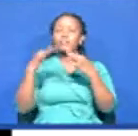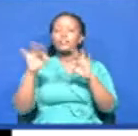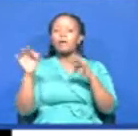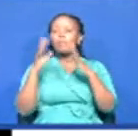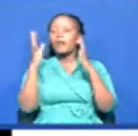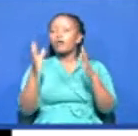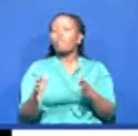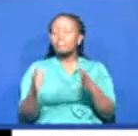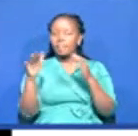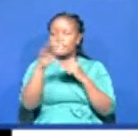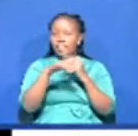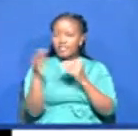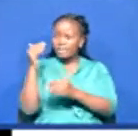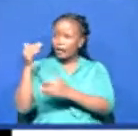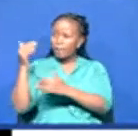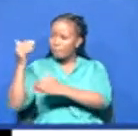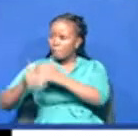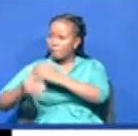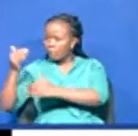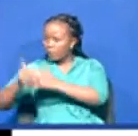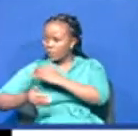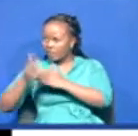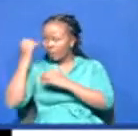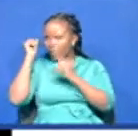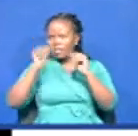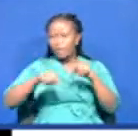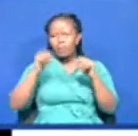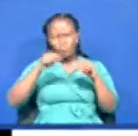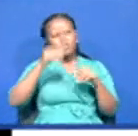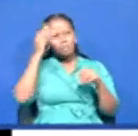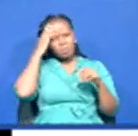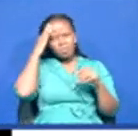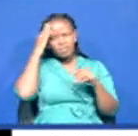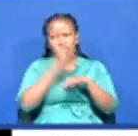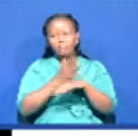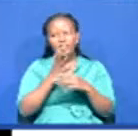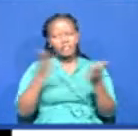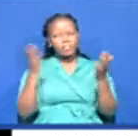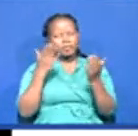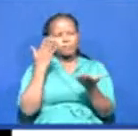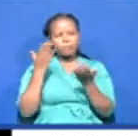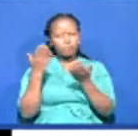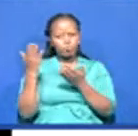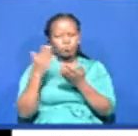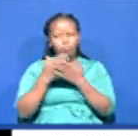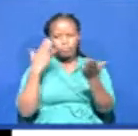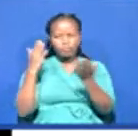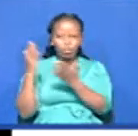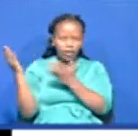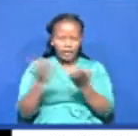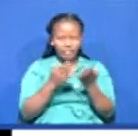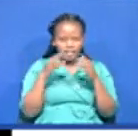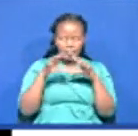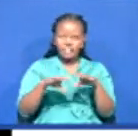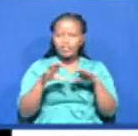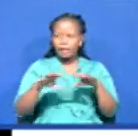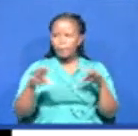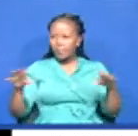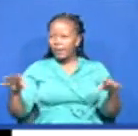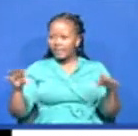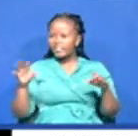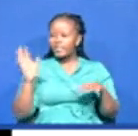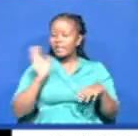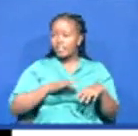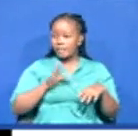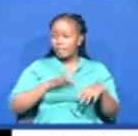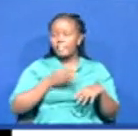points so that they are easily able to flag counterfeits before entering into the market. Ladies and gentlemen, SCA